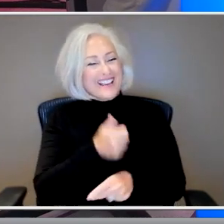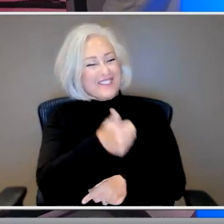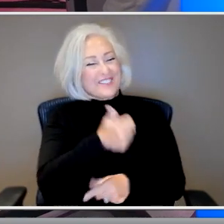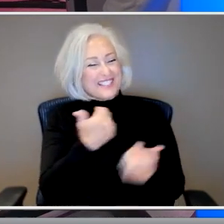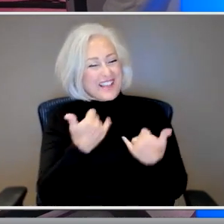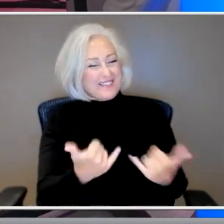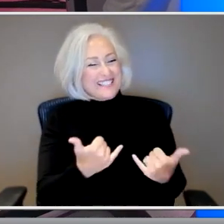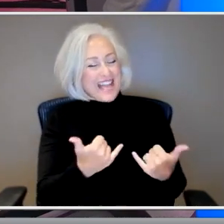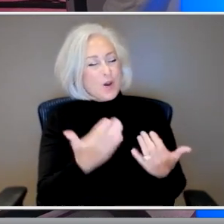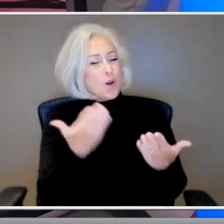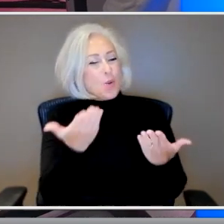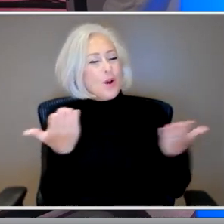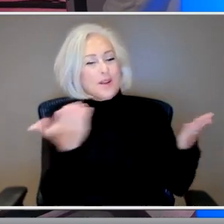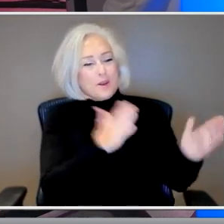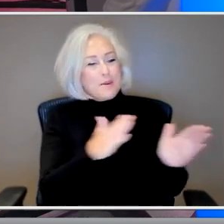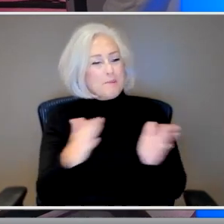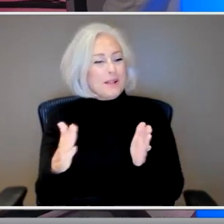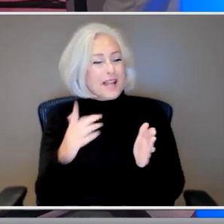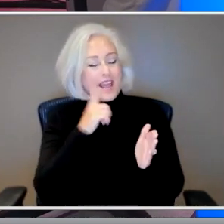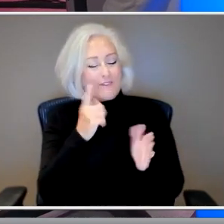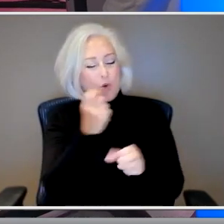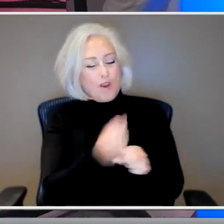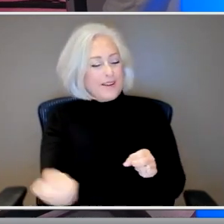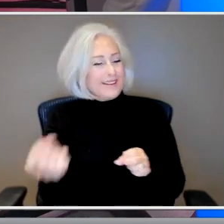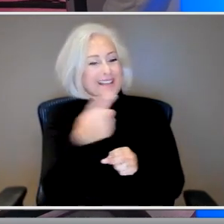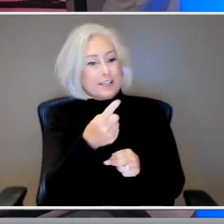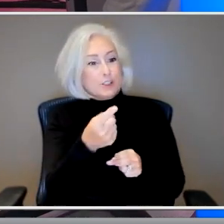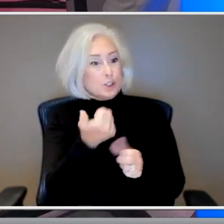planned for next year? You have any big plans?